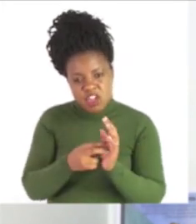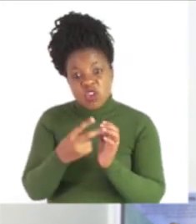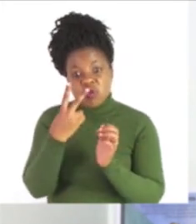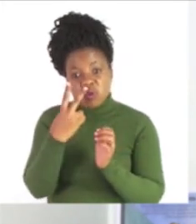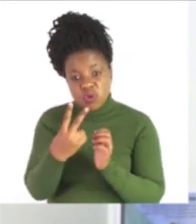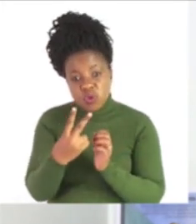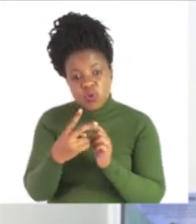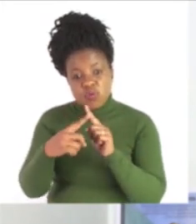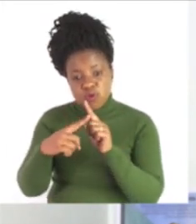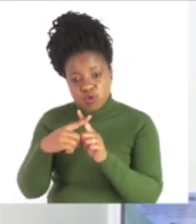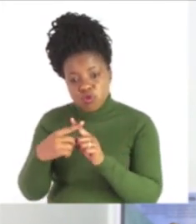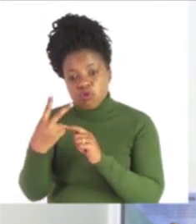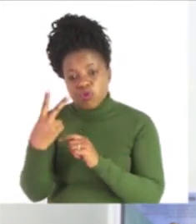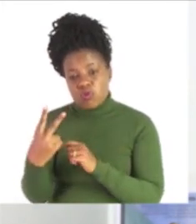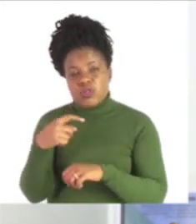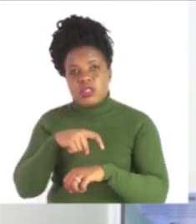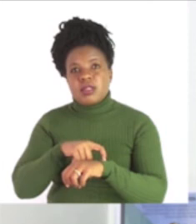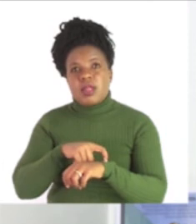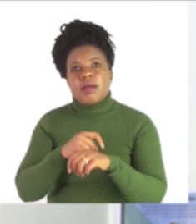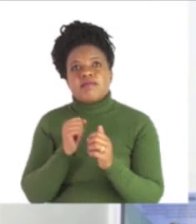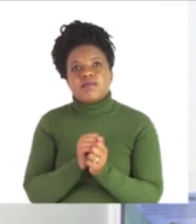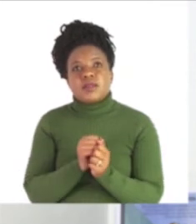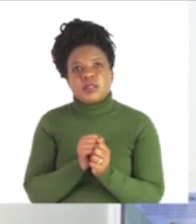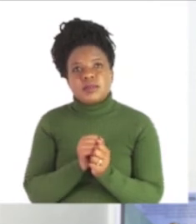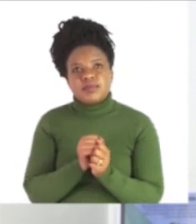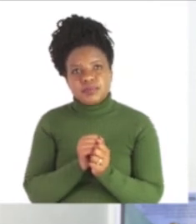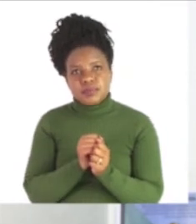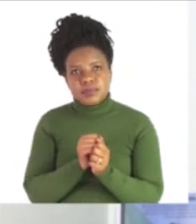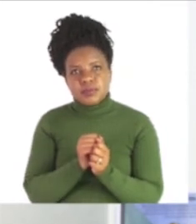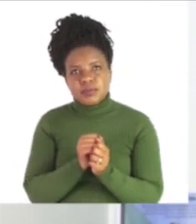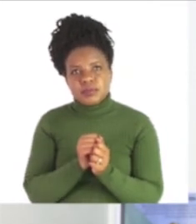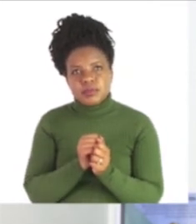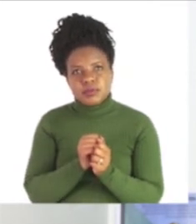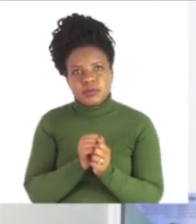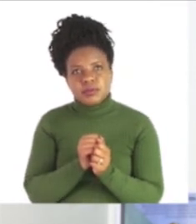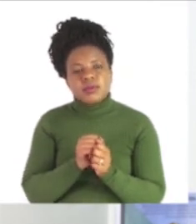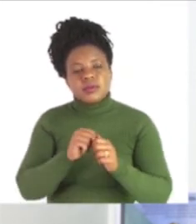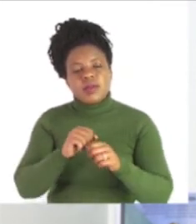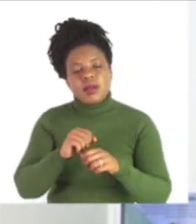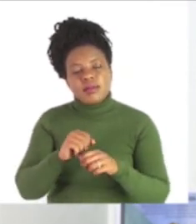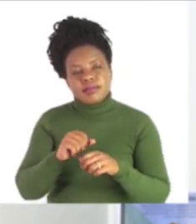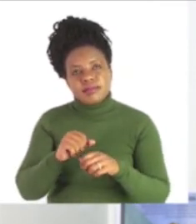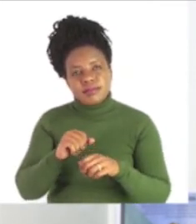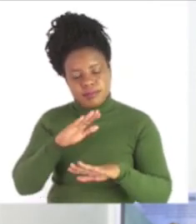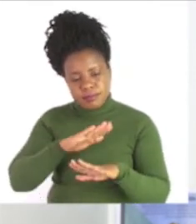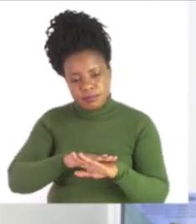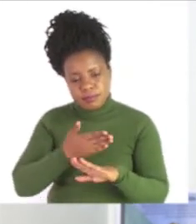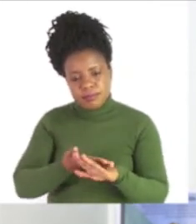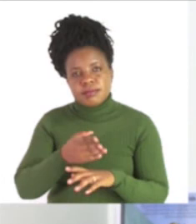These 2 have to appear twice. That's why there's a 2 here. I can give another example. For